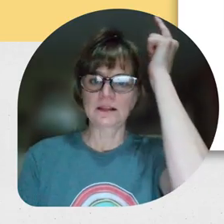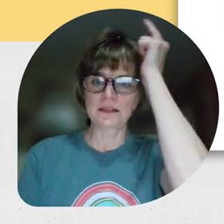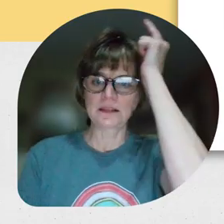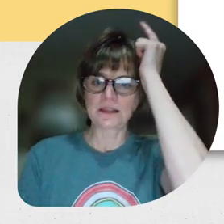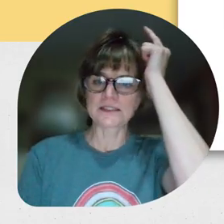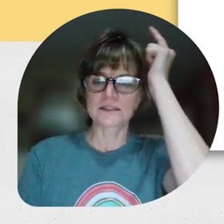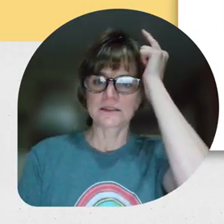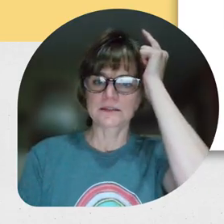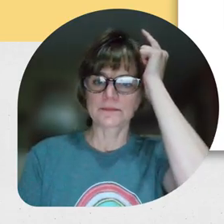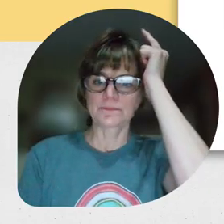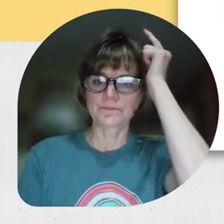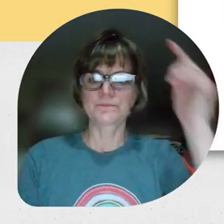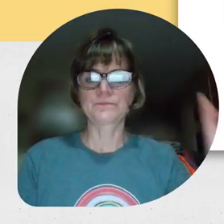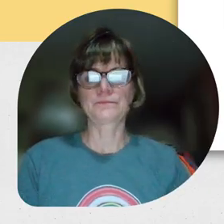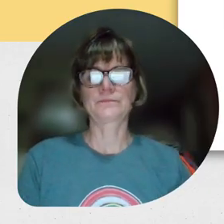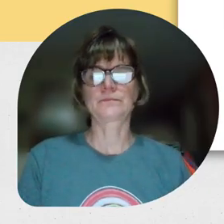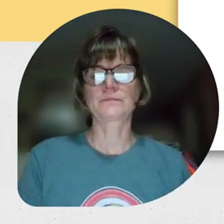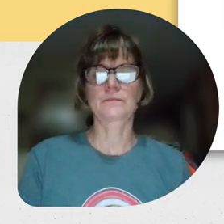lettuce.